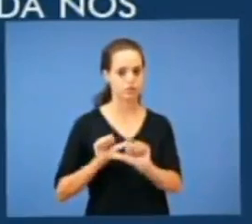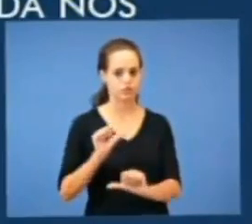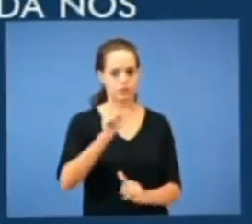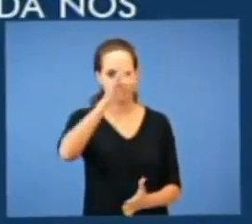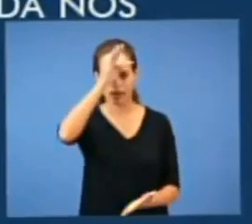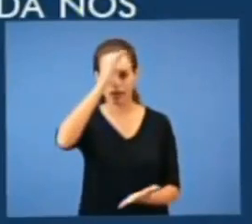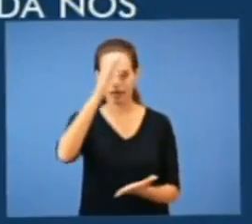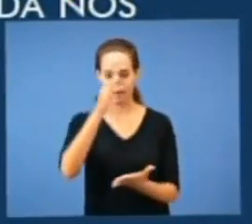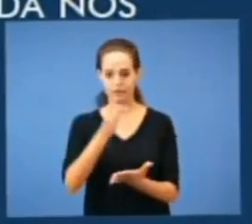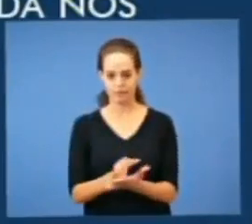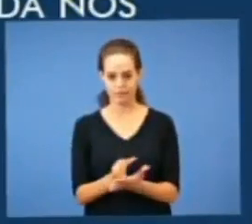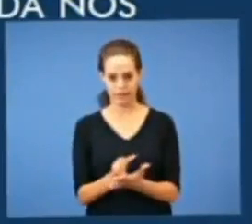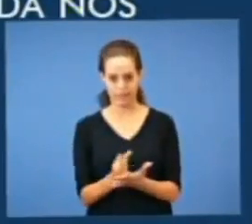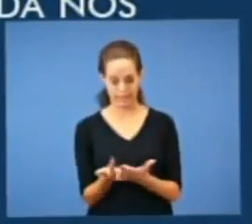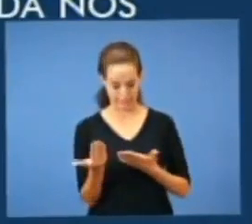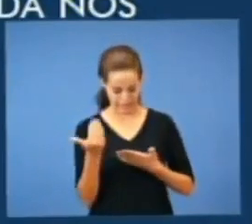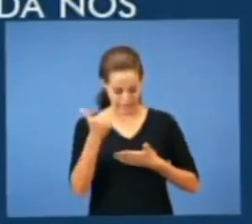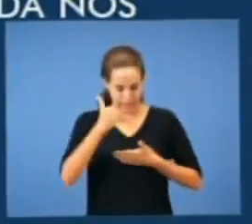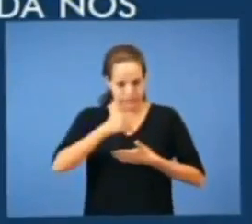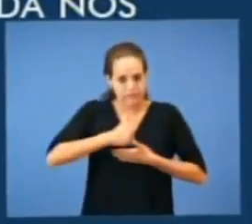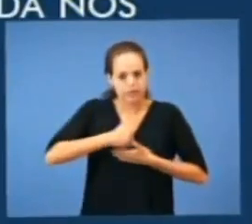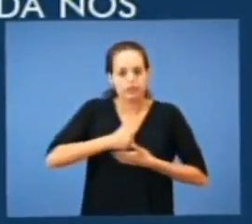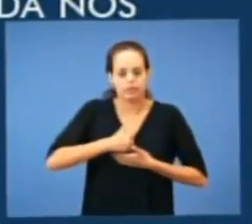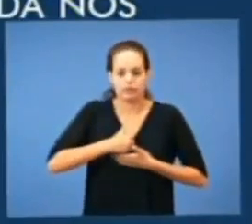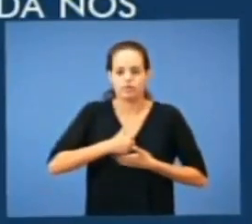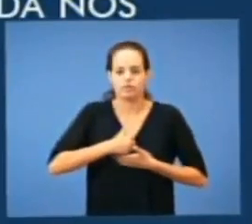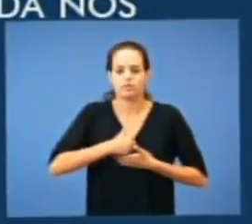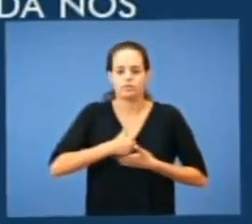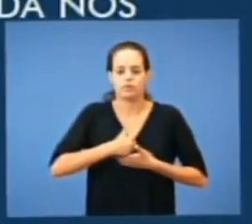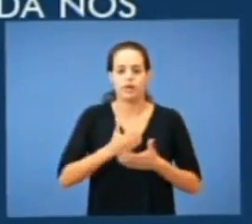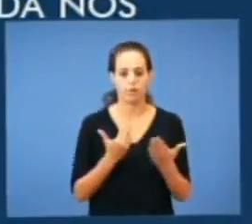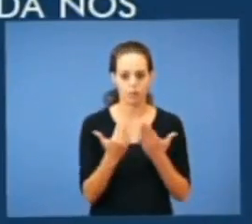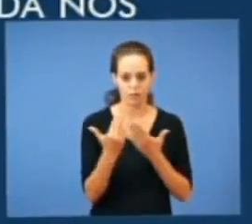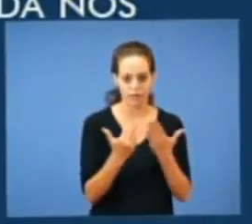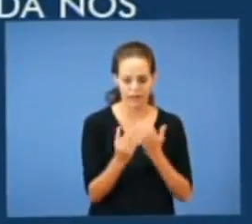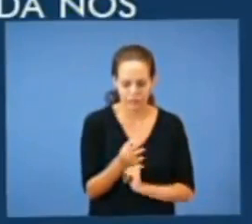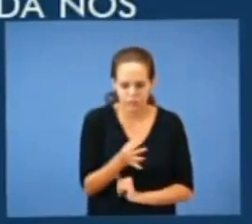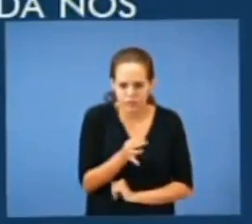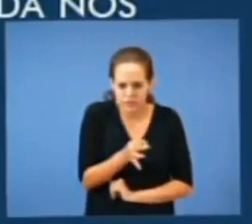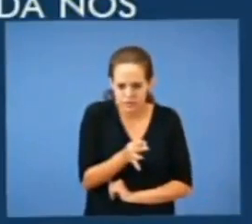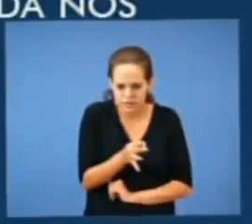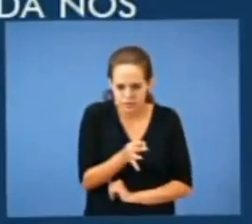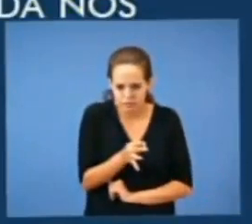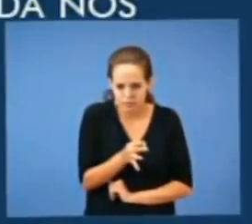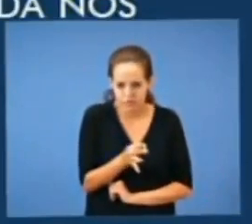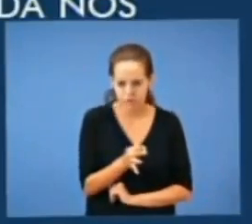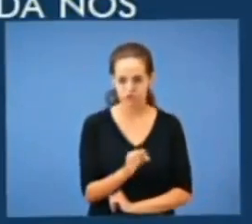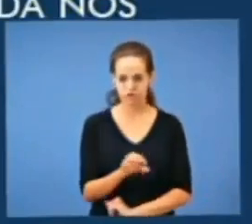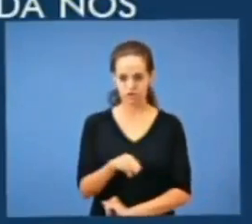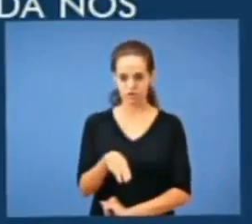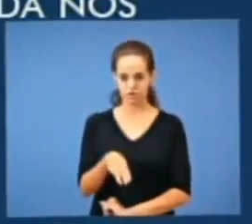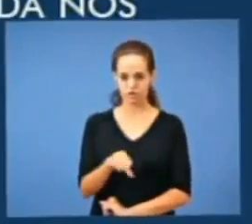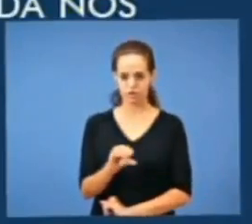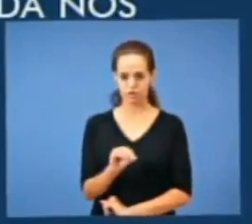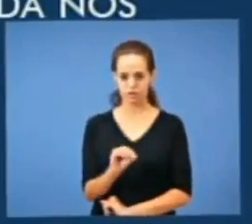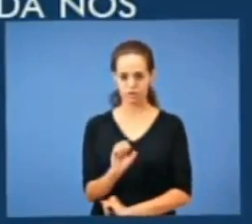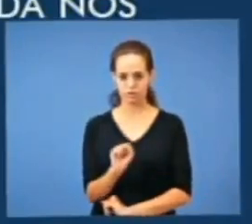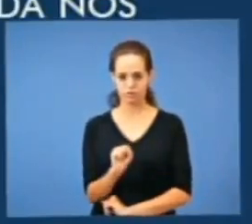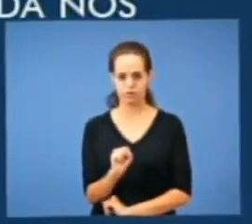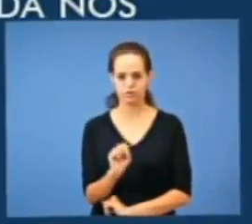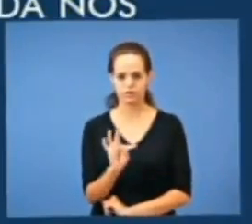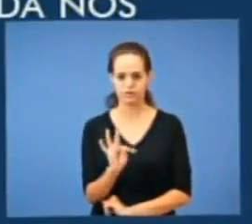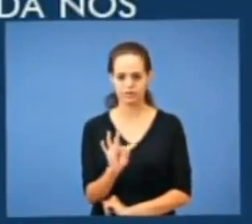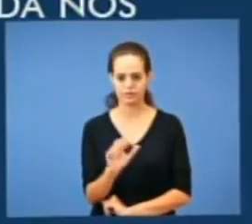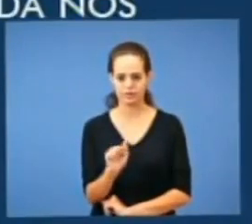faith that had an interior characteristic, which is the symbol of a mustard seed, to a faith that